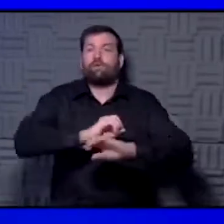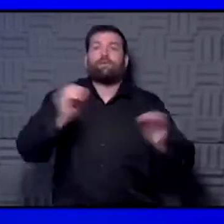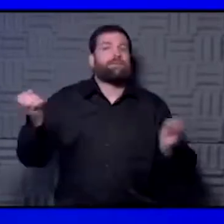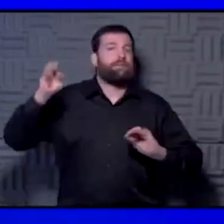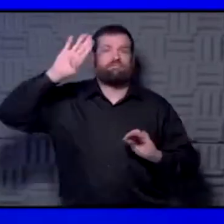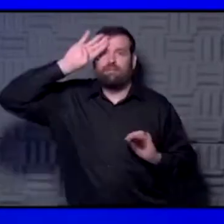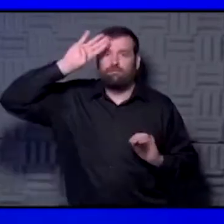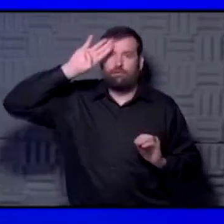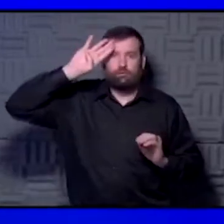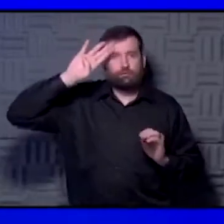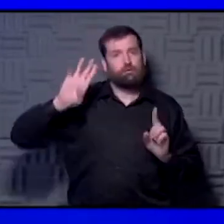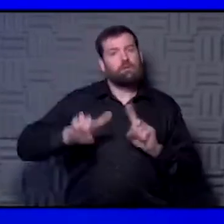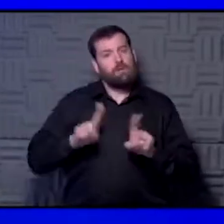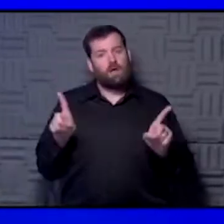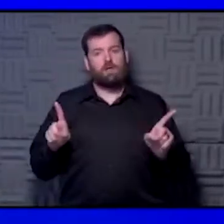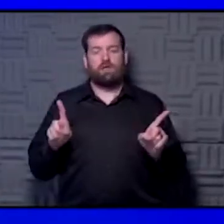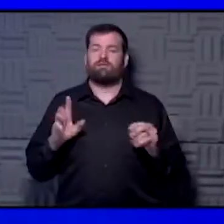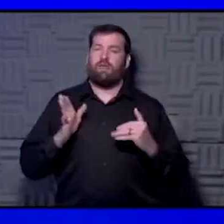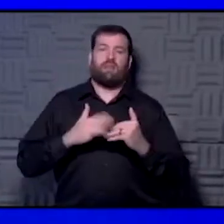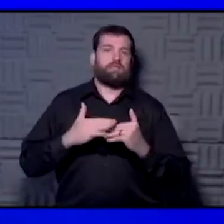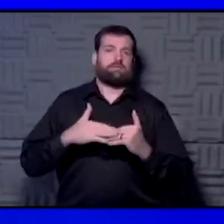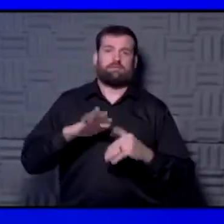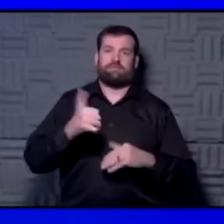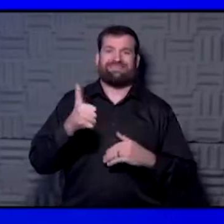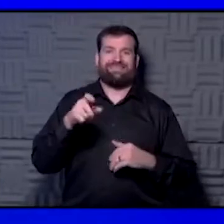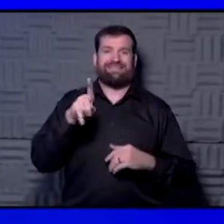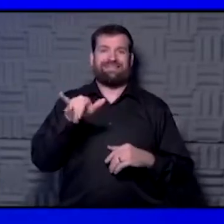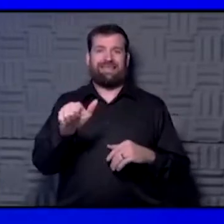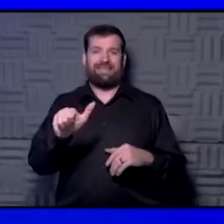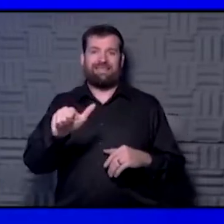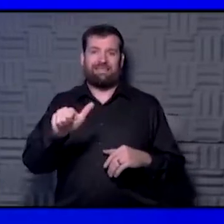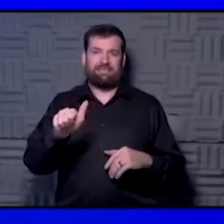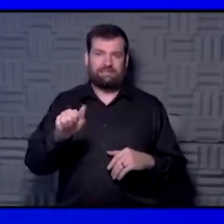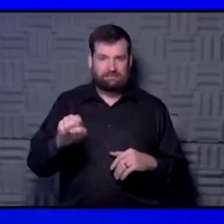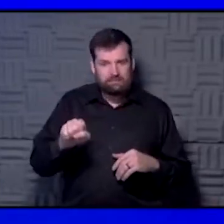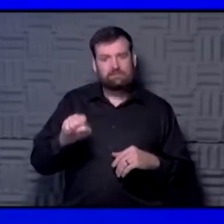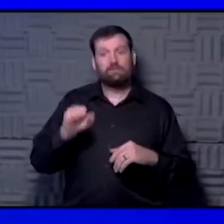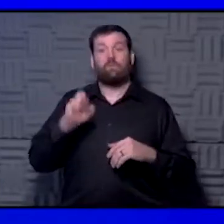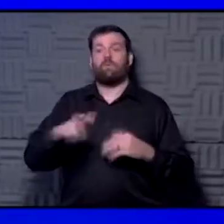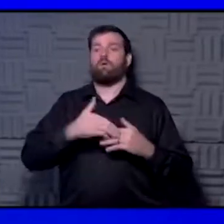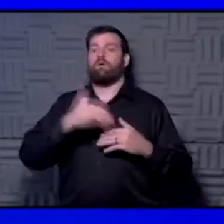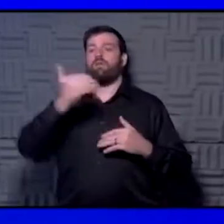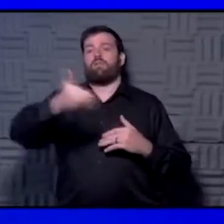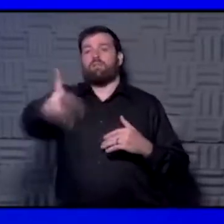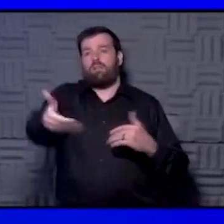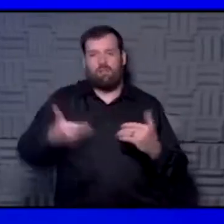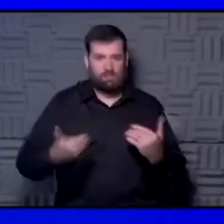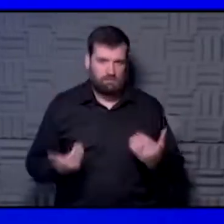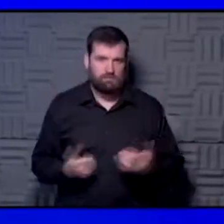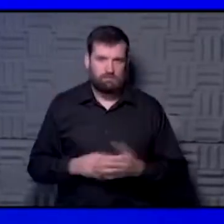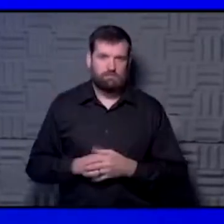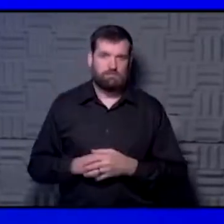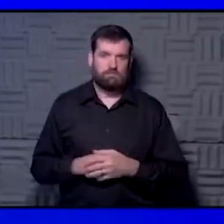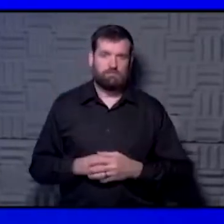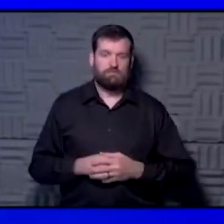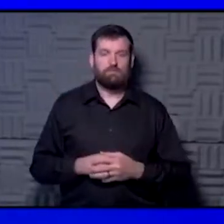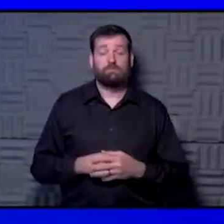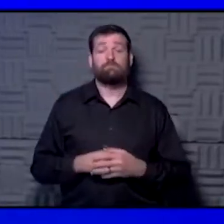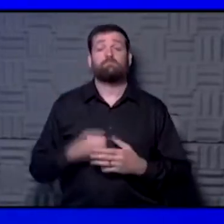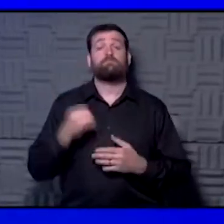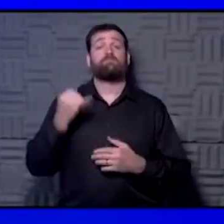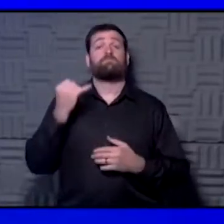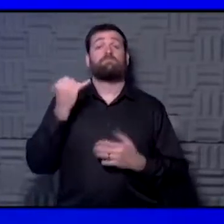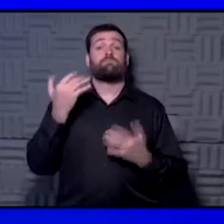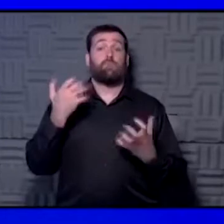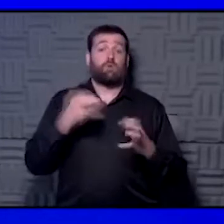fever-free, but it's probably going to be at that 10-day or further time point from when you have the acute illness. If you